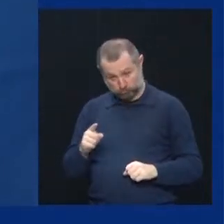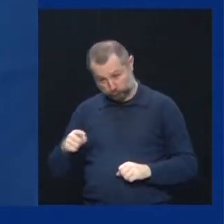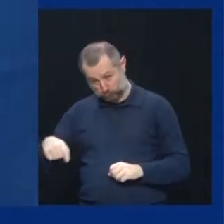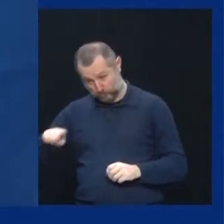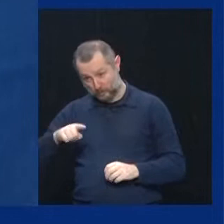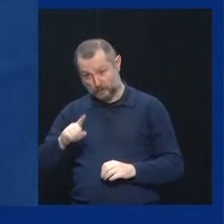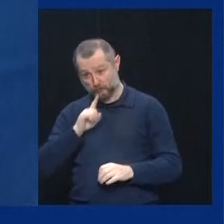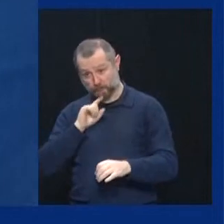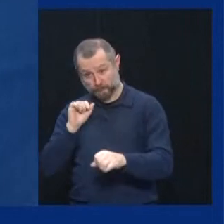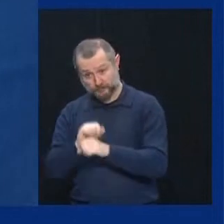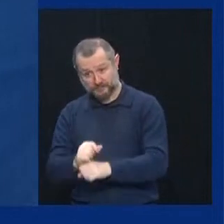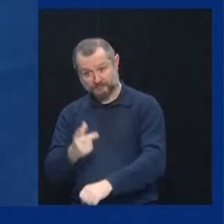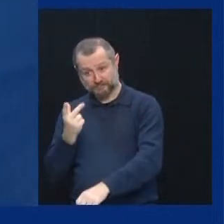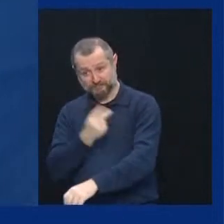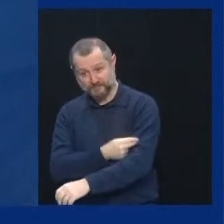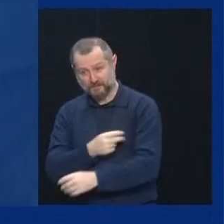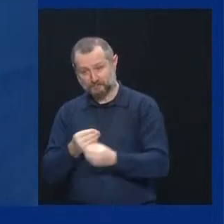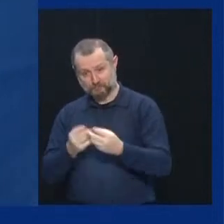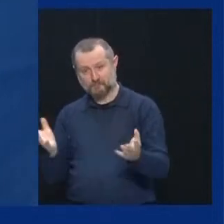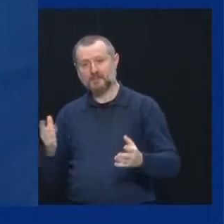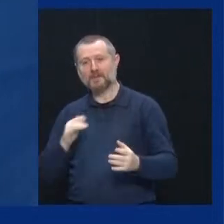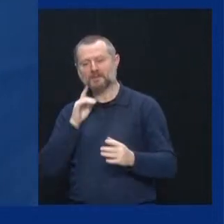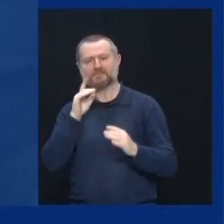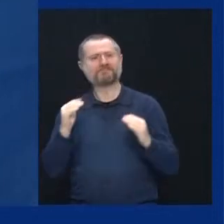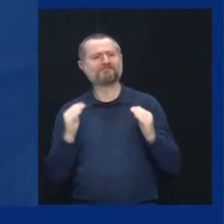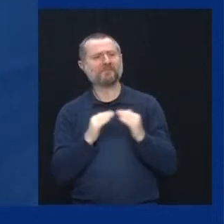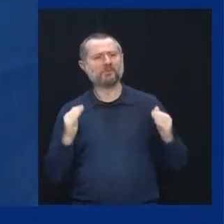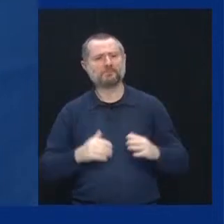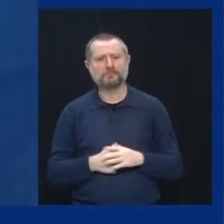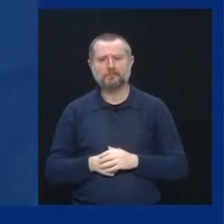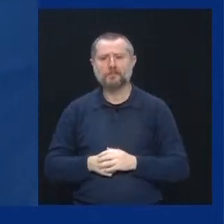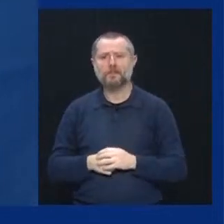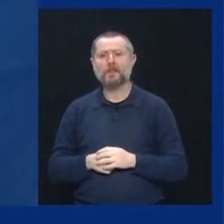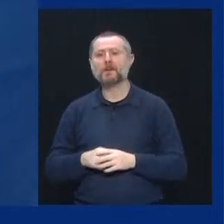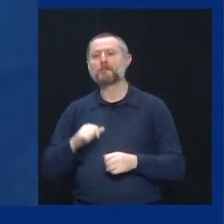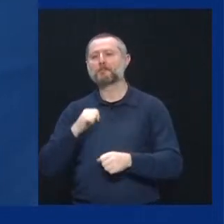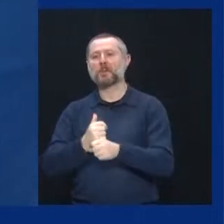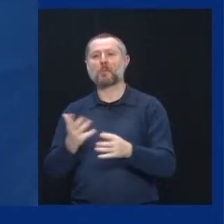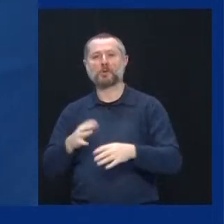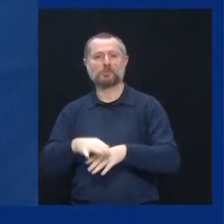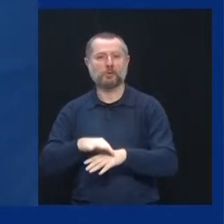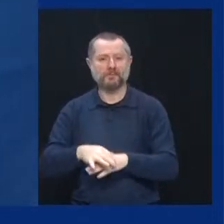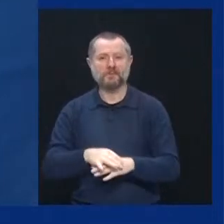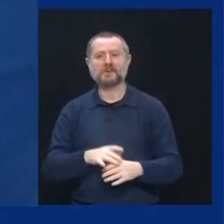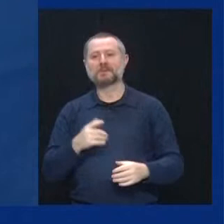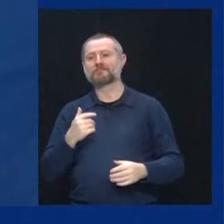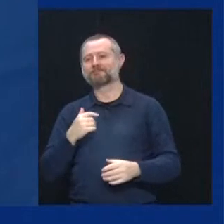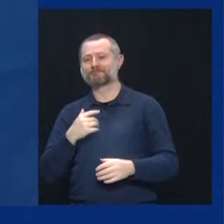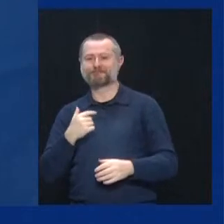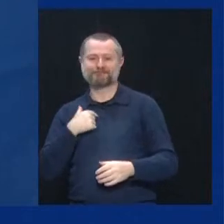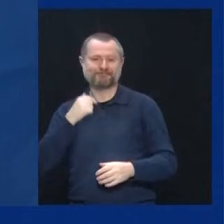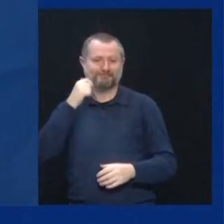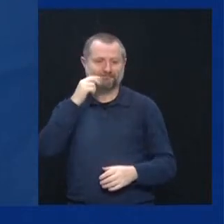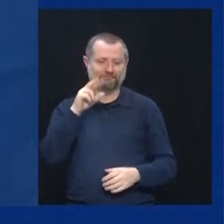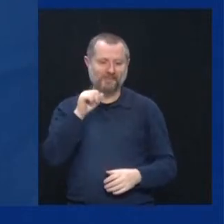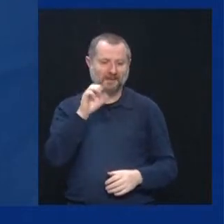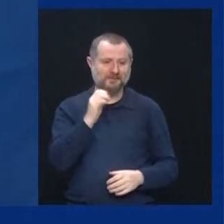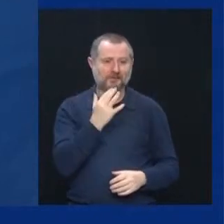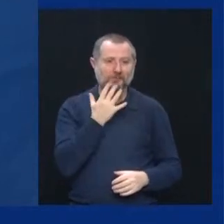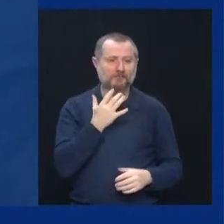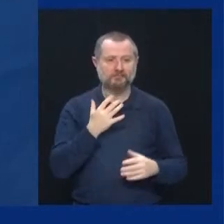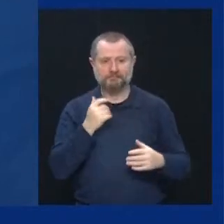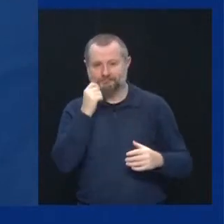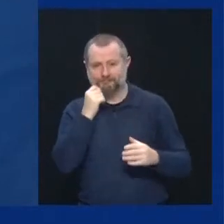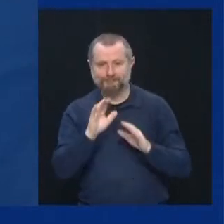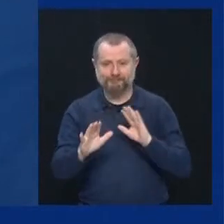actual vaccinations are fair by geography and by race. How many is the city